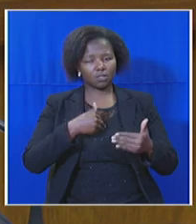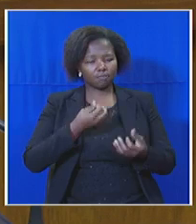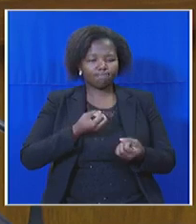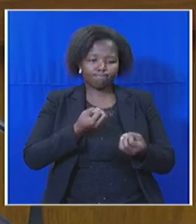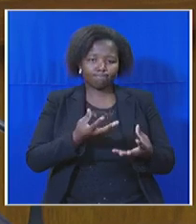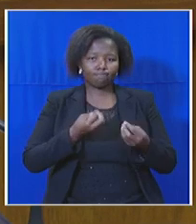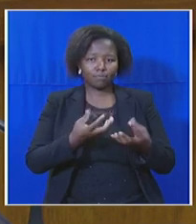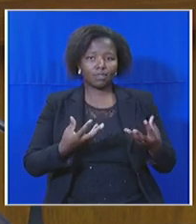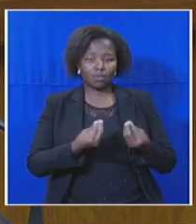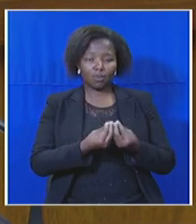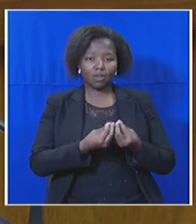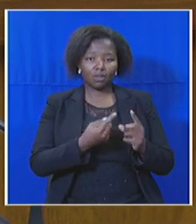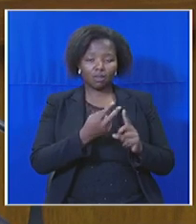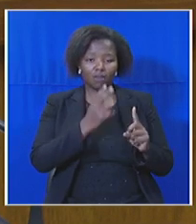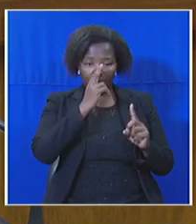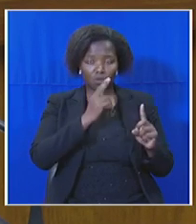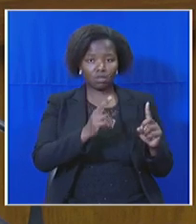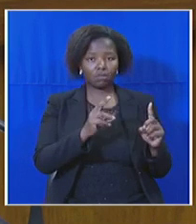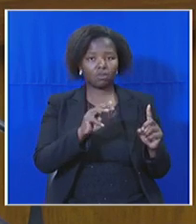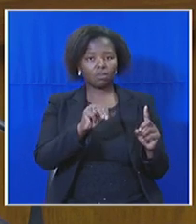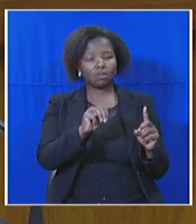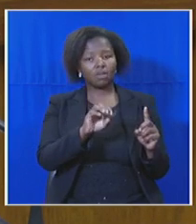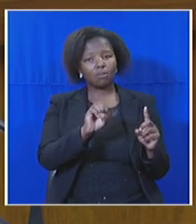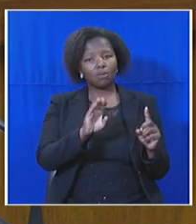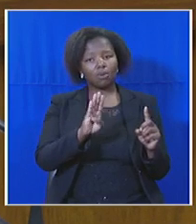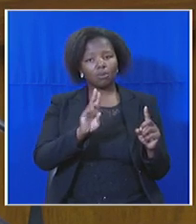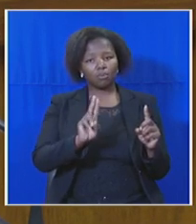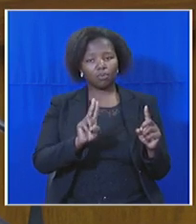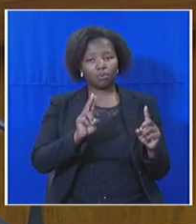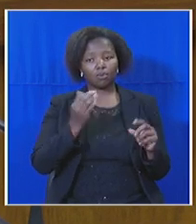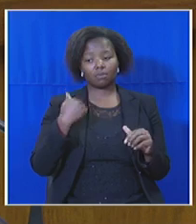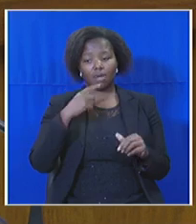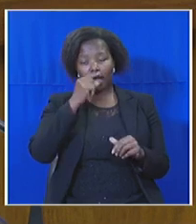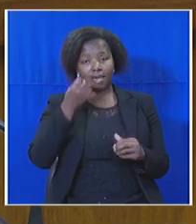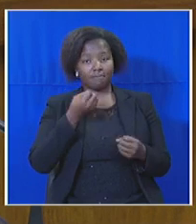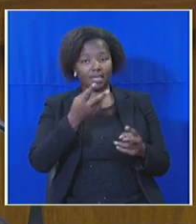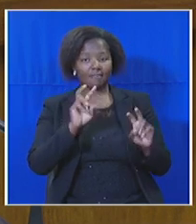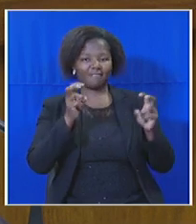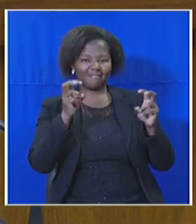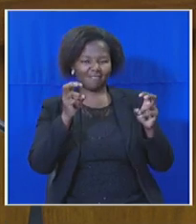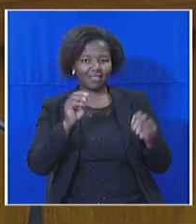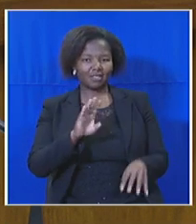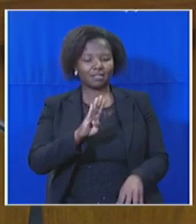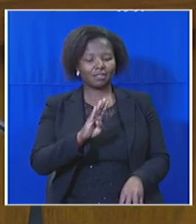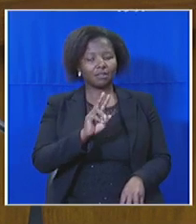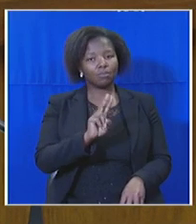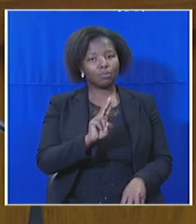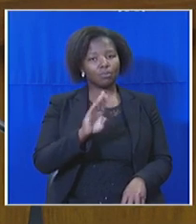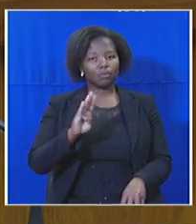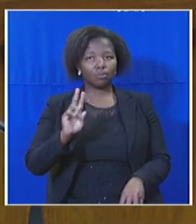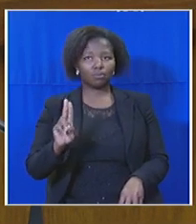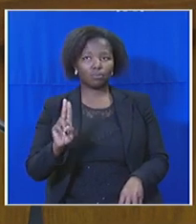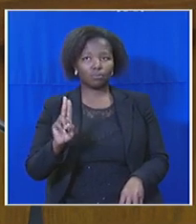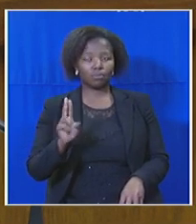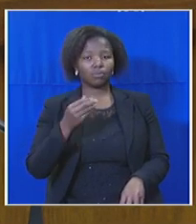Honorable Mubu, who I affectionately nicknamed Bubu. Allow me to share with you just